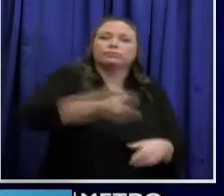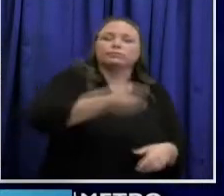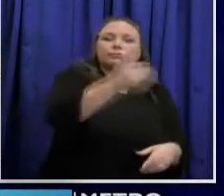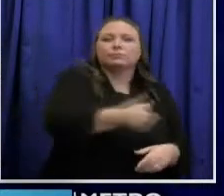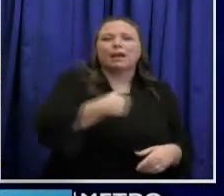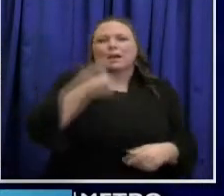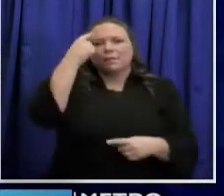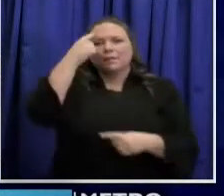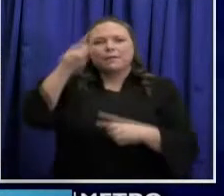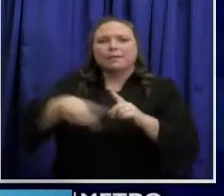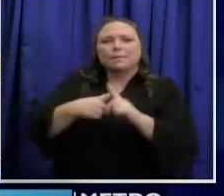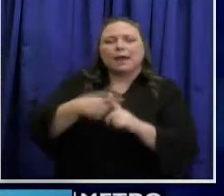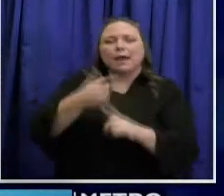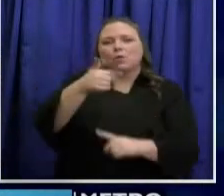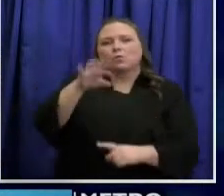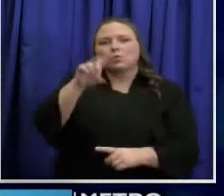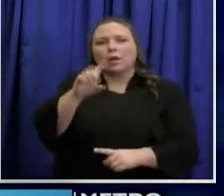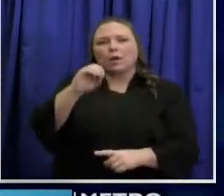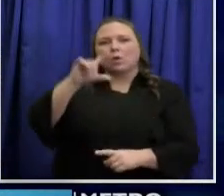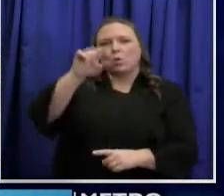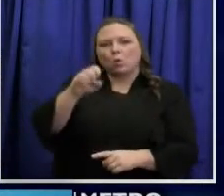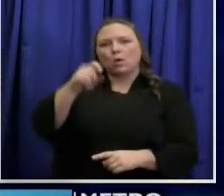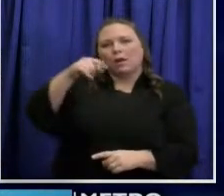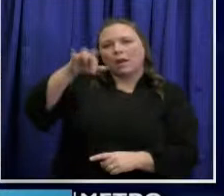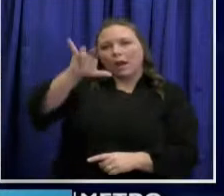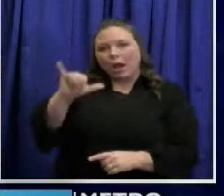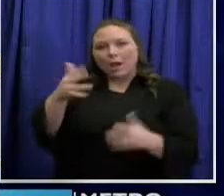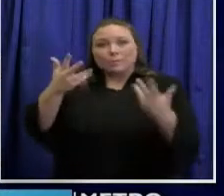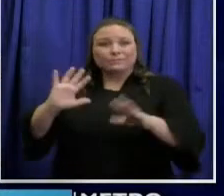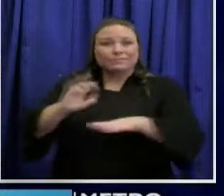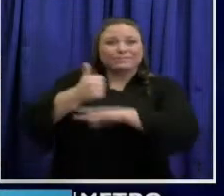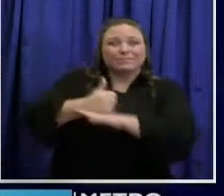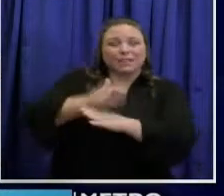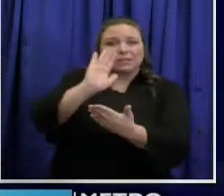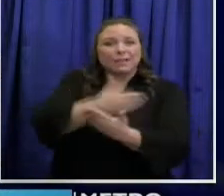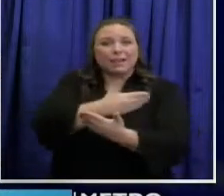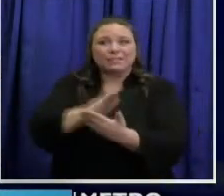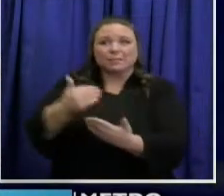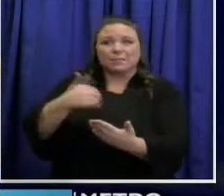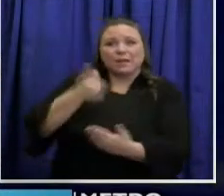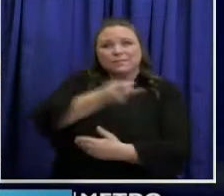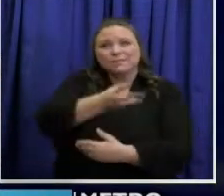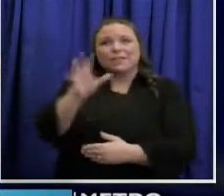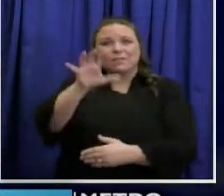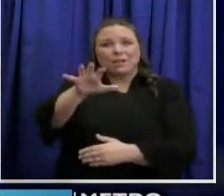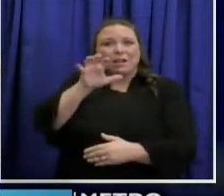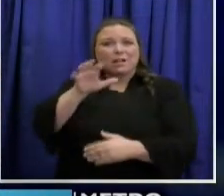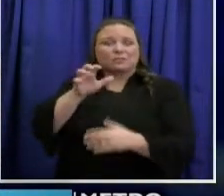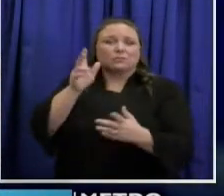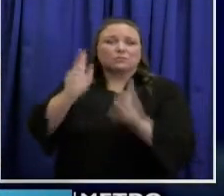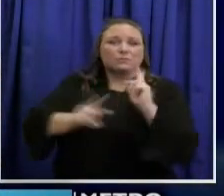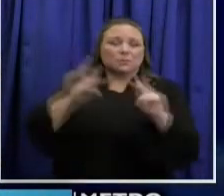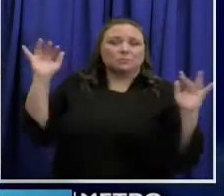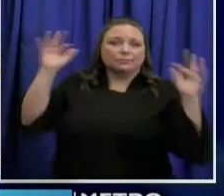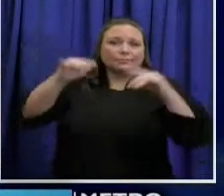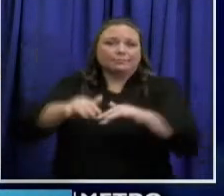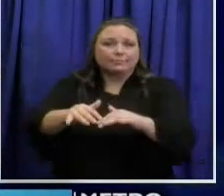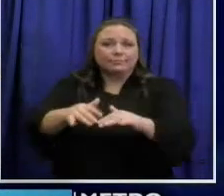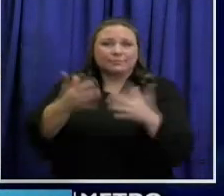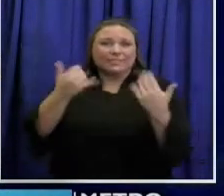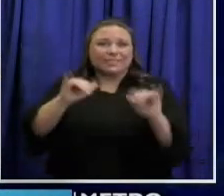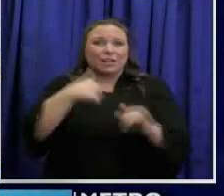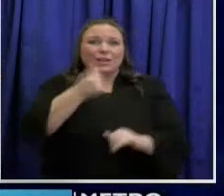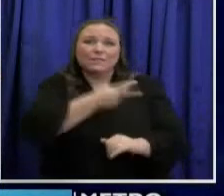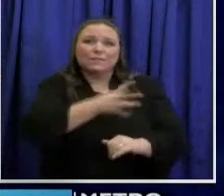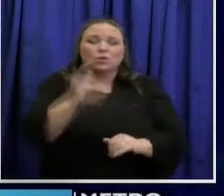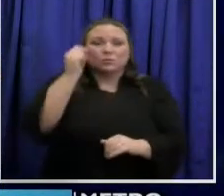of the Grand Ole Opry hosting concerts that I think have hundreds of folks. Certainly, I think there are still a couple of